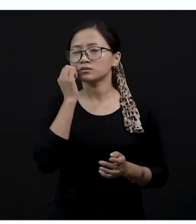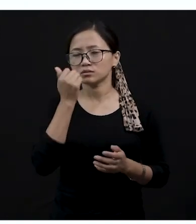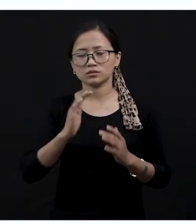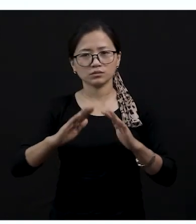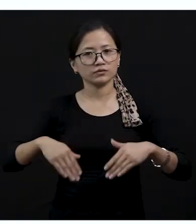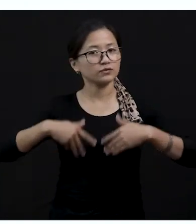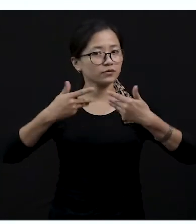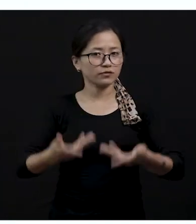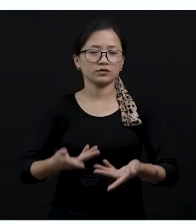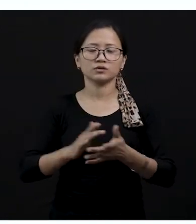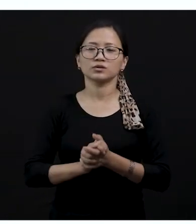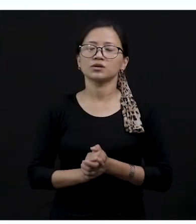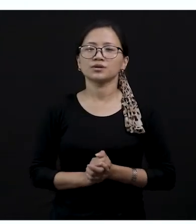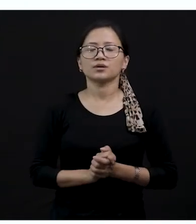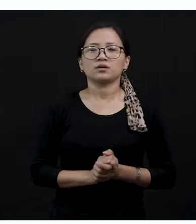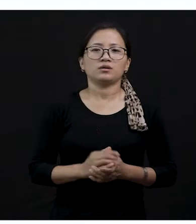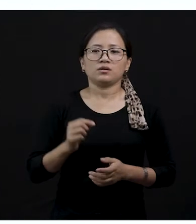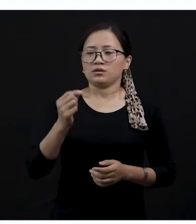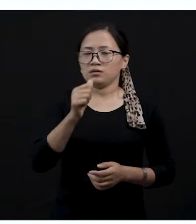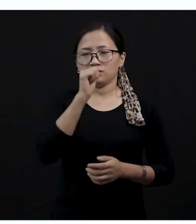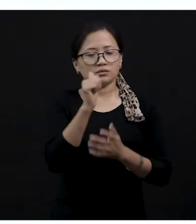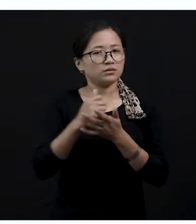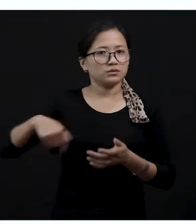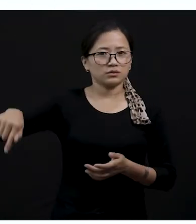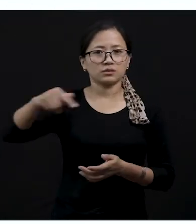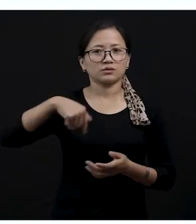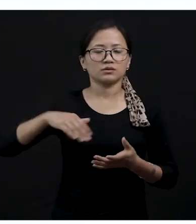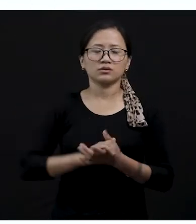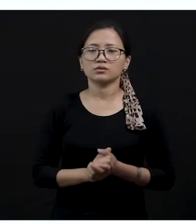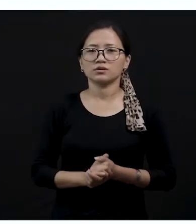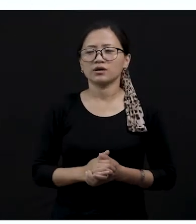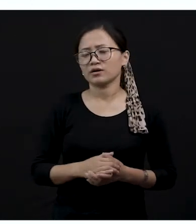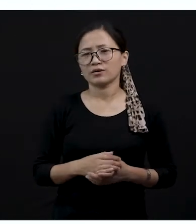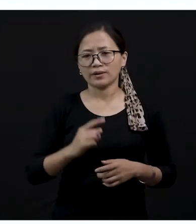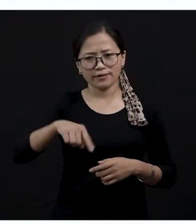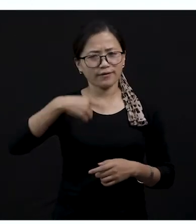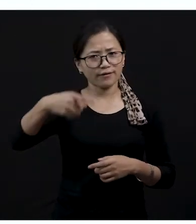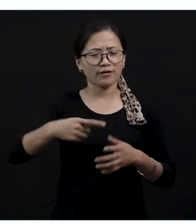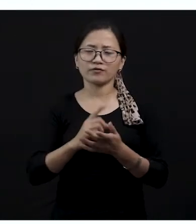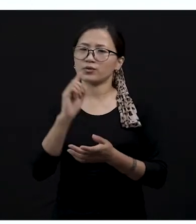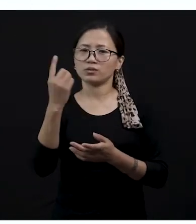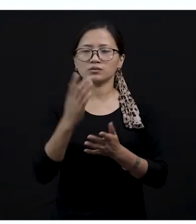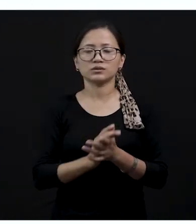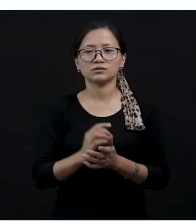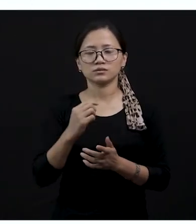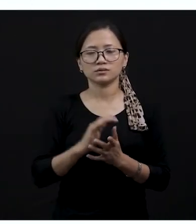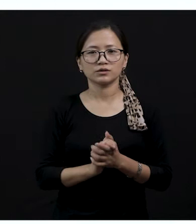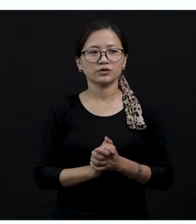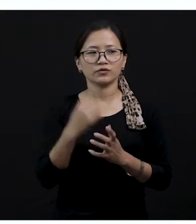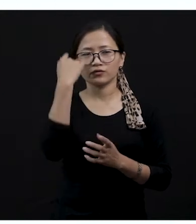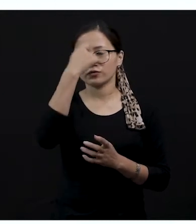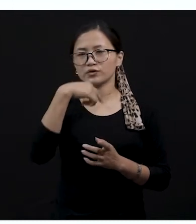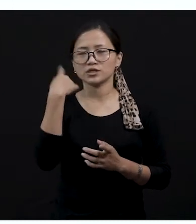fell into the pond. And everyone's face grew merry and bright. See, when Daddy fell into the